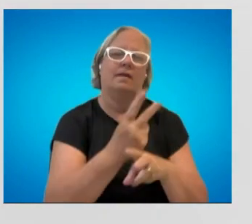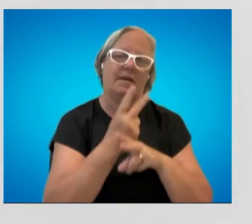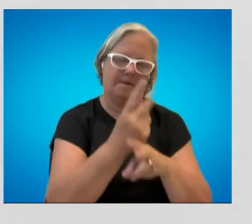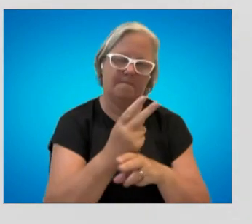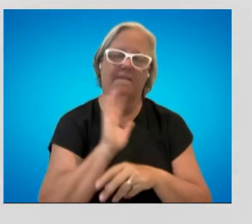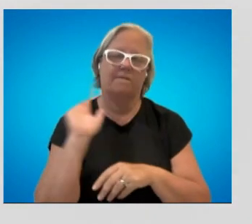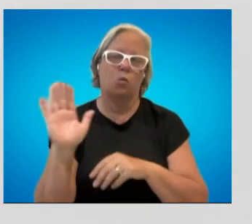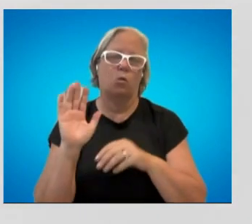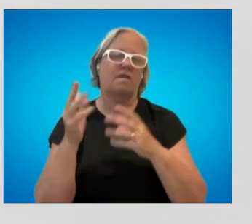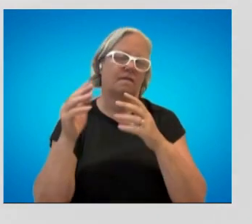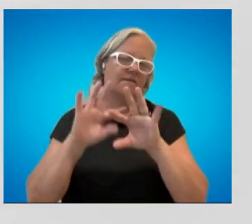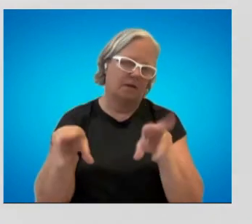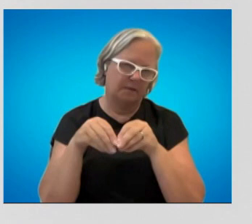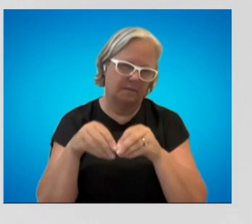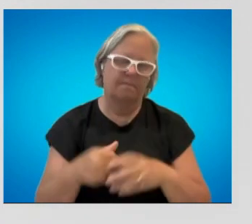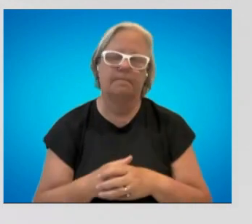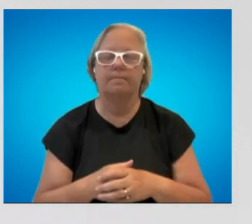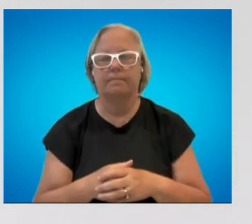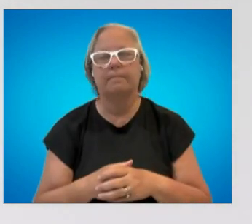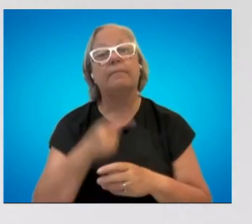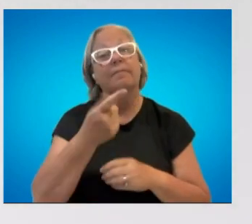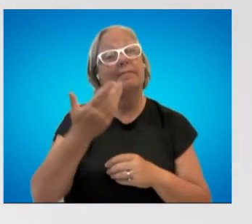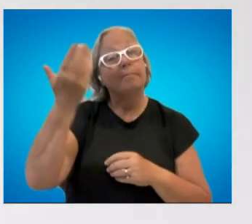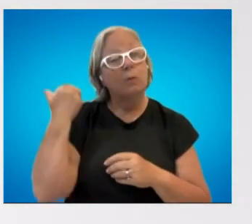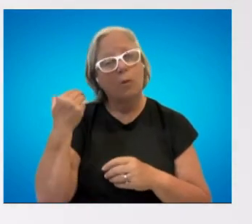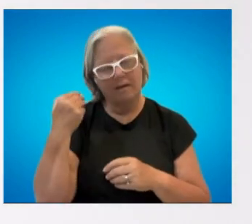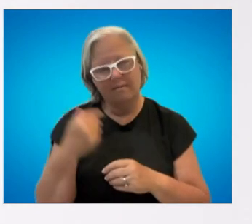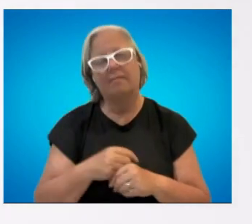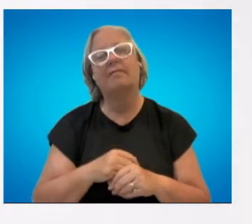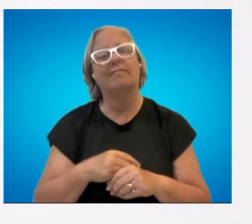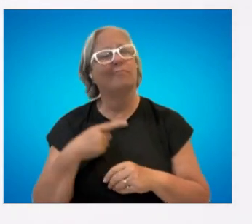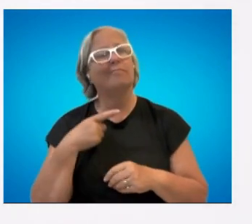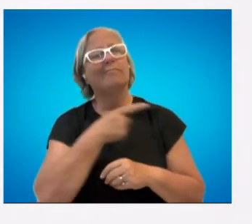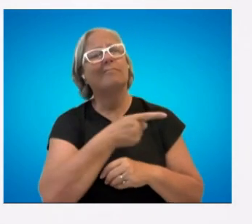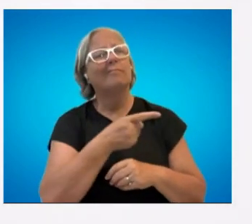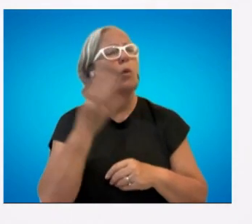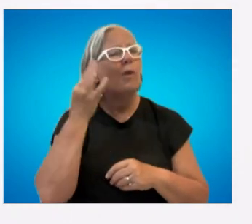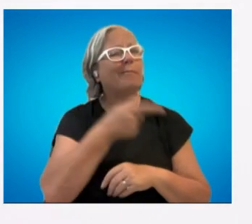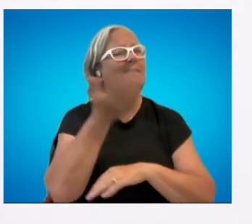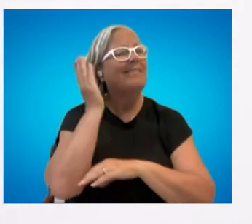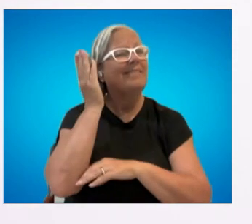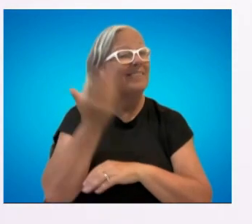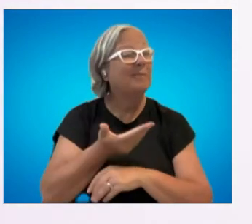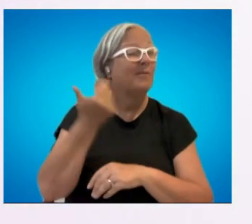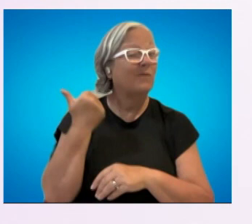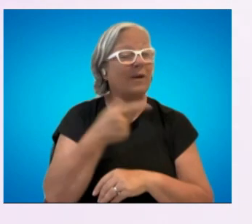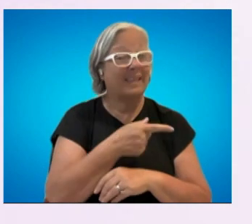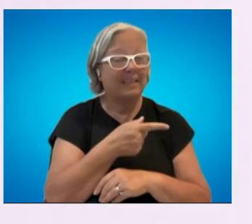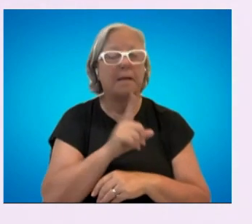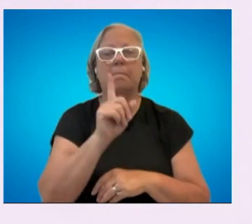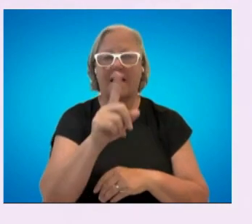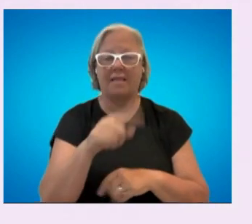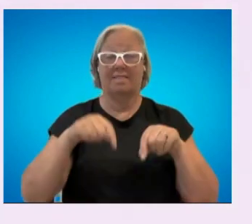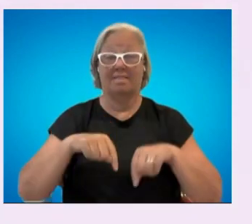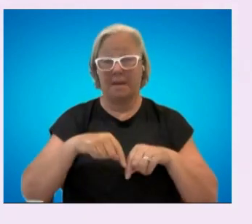as it was already mentioned before by Jolanta in her presentation, men are starting to be more involved in care.